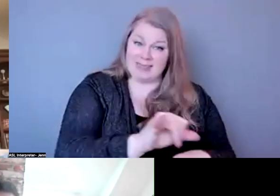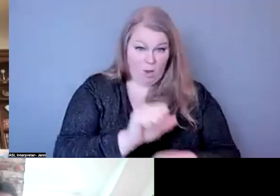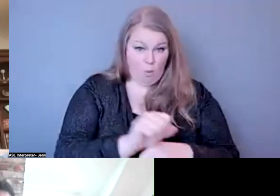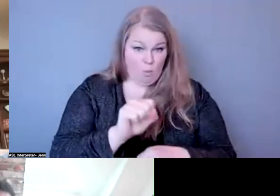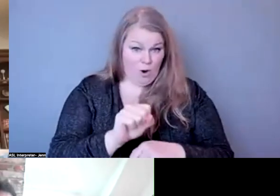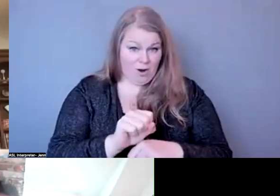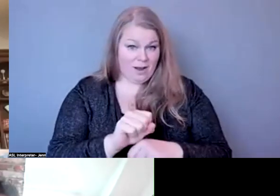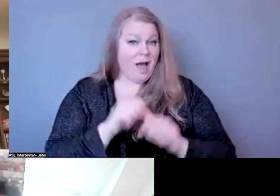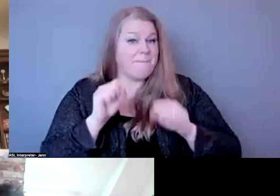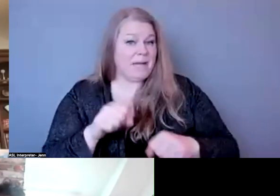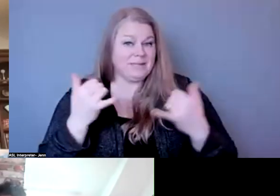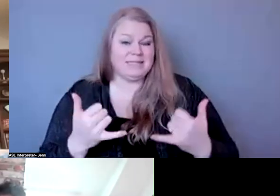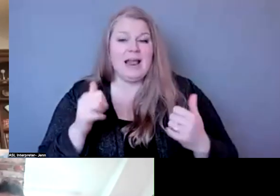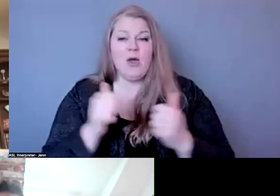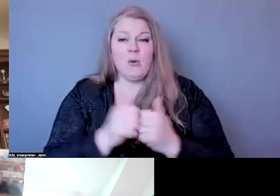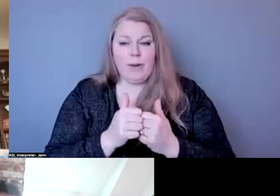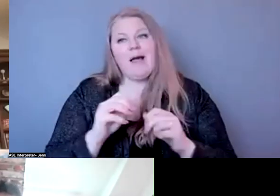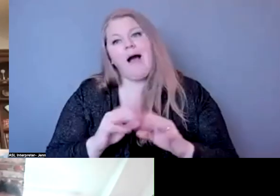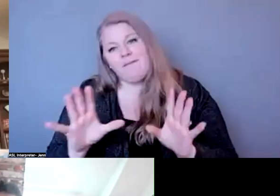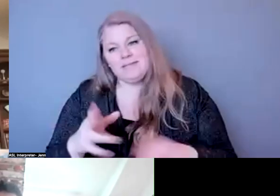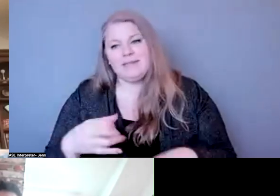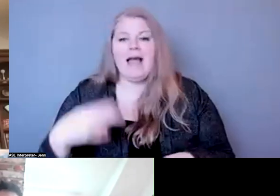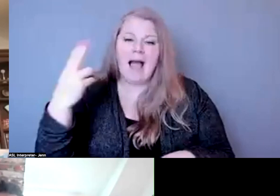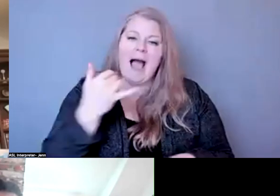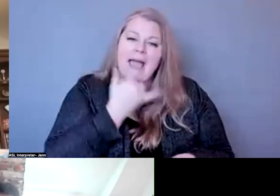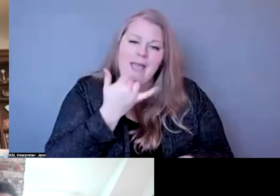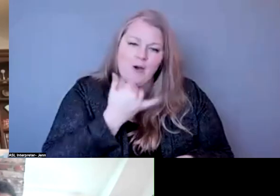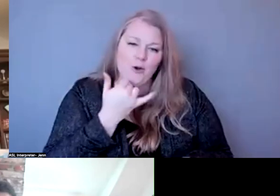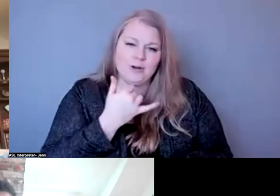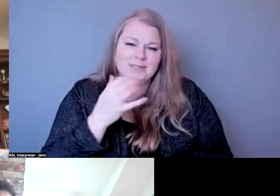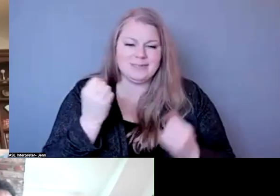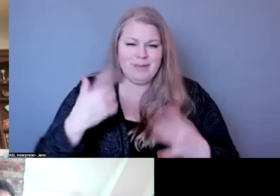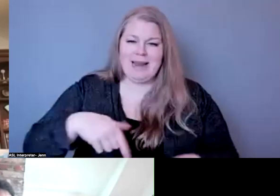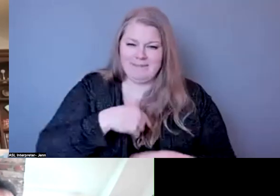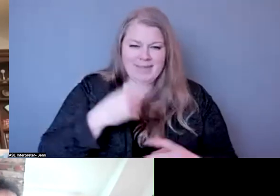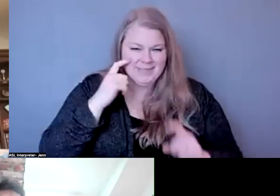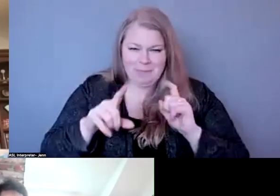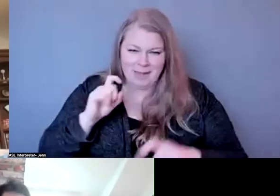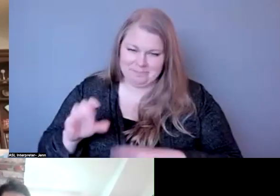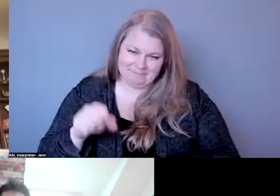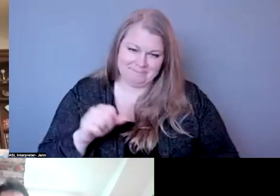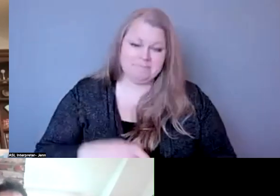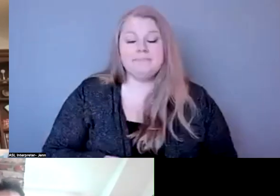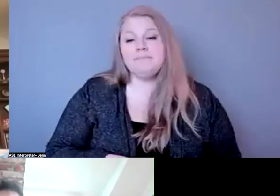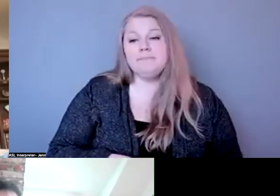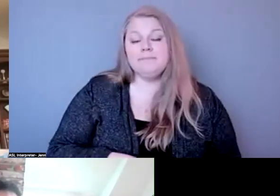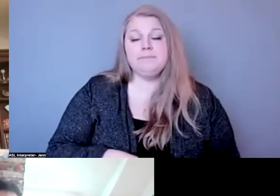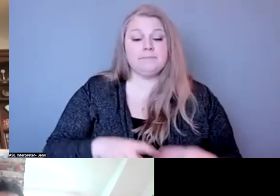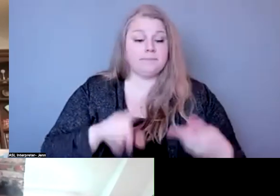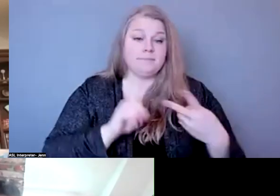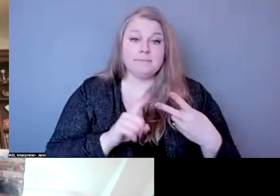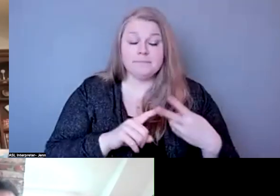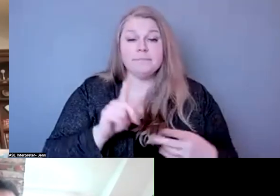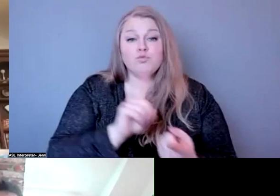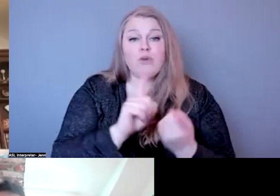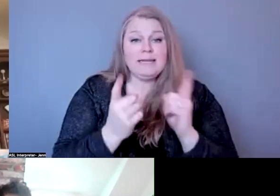being possible today with obviously high error bars, as many of us know. Secondly, it means that